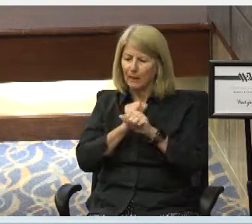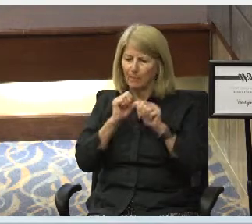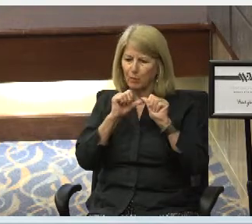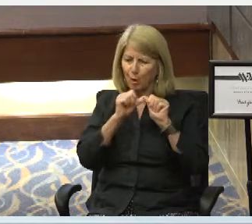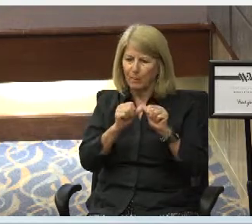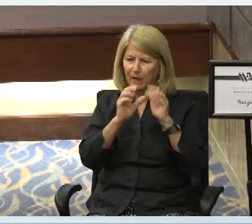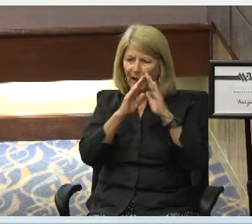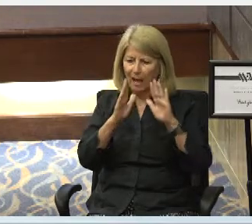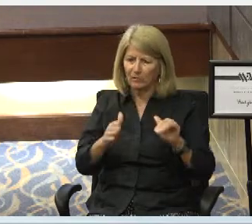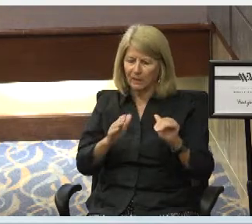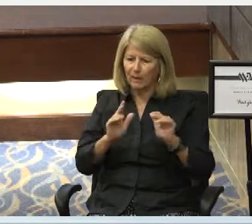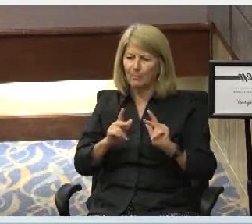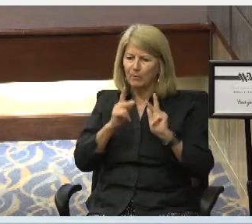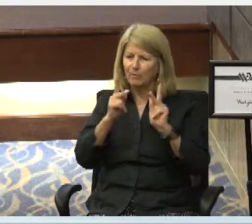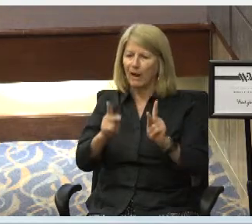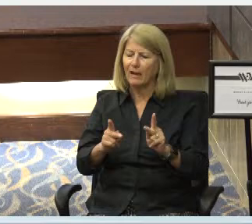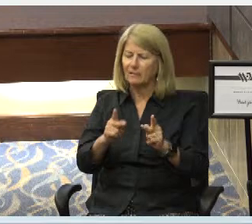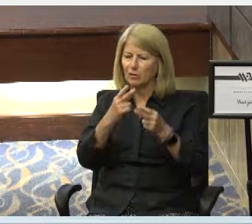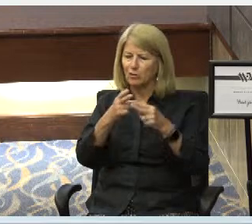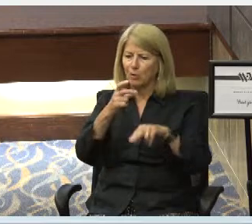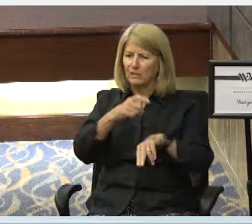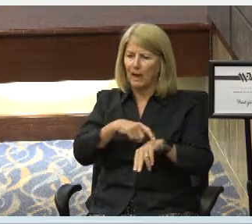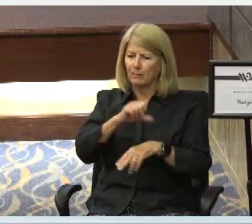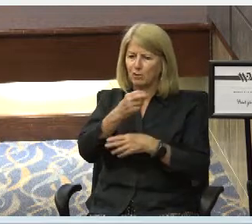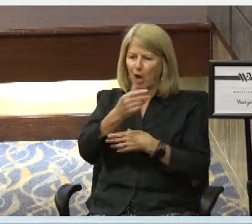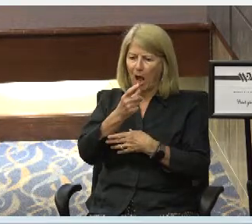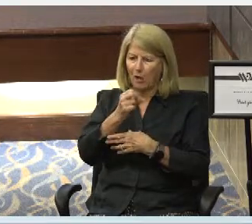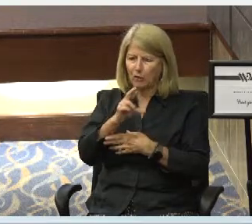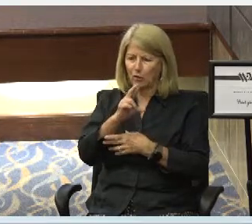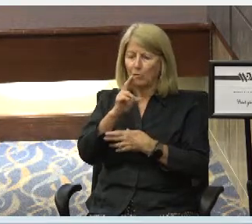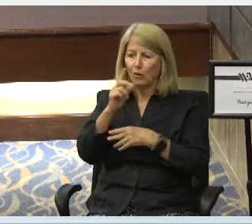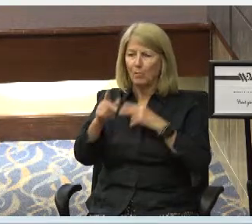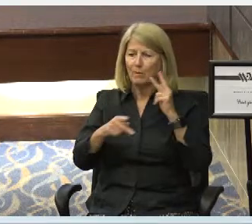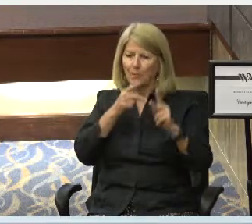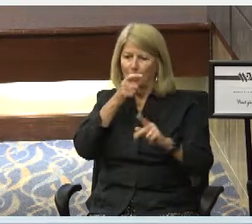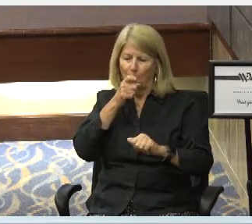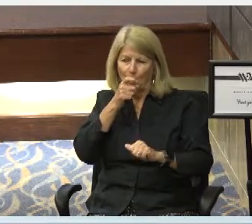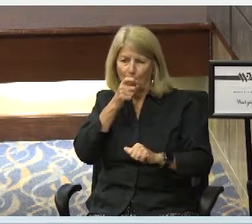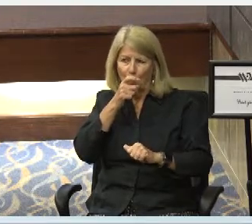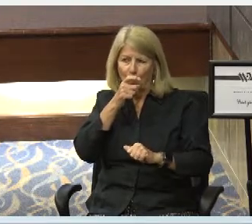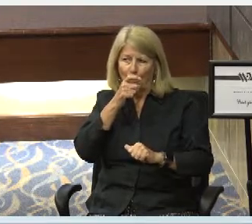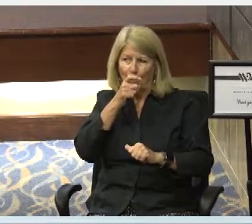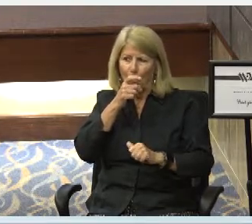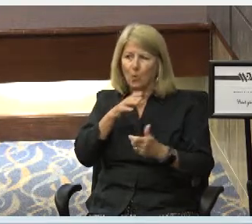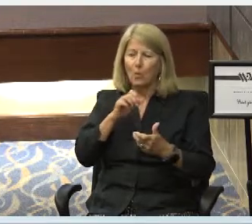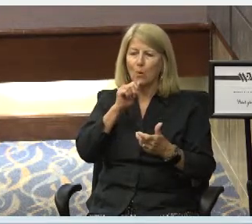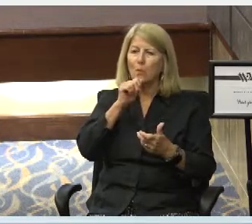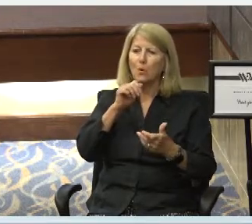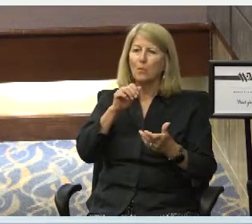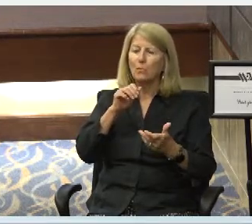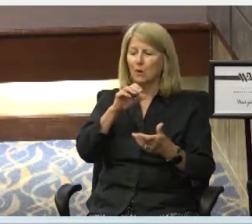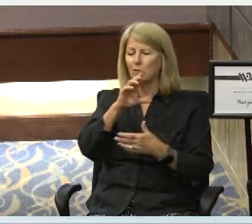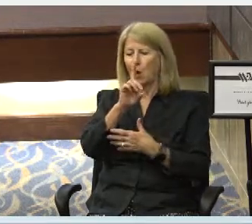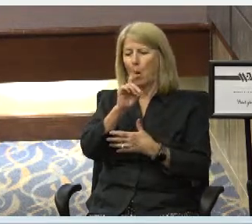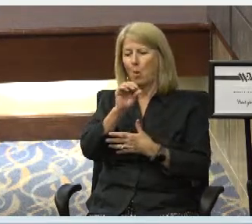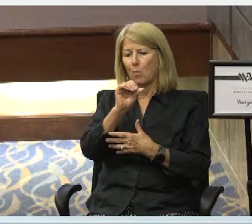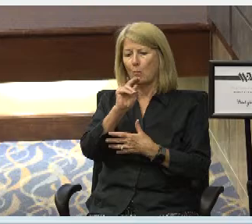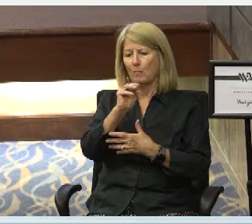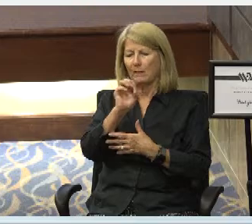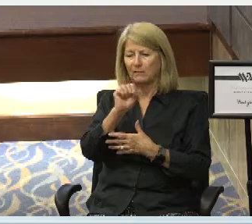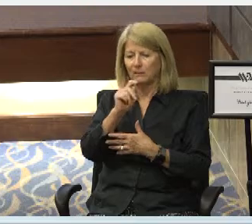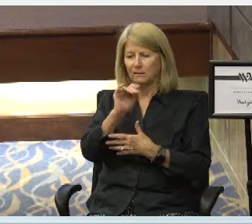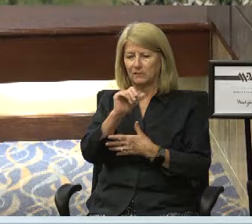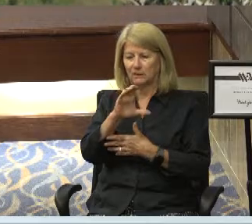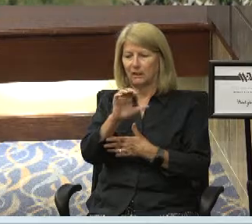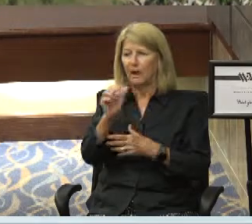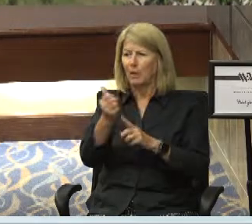to provide temporary shelter for persons who are victims of domestic abuse. But number 2 is what fits in with Salvation